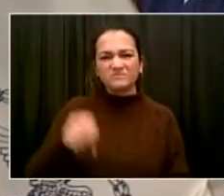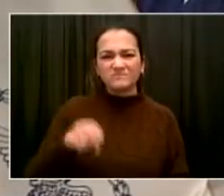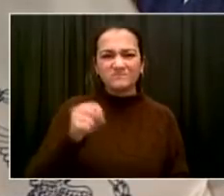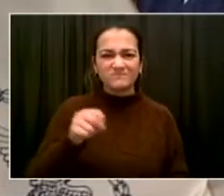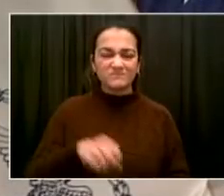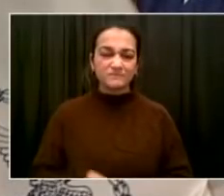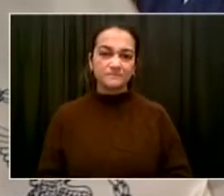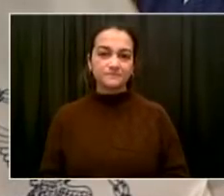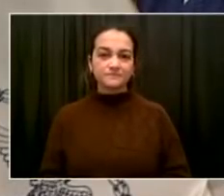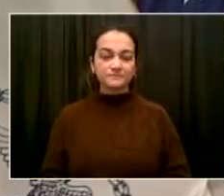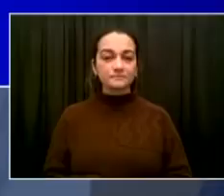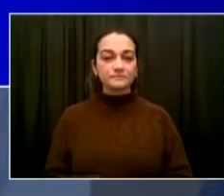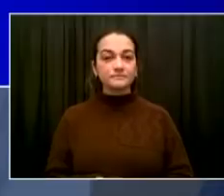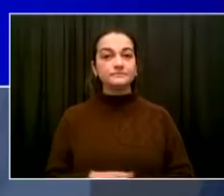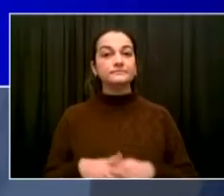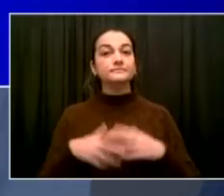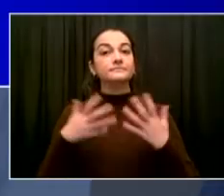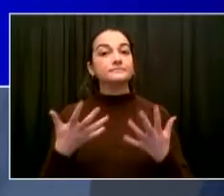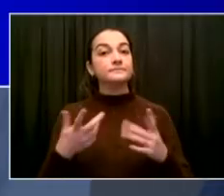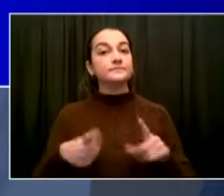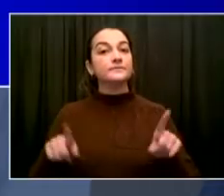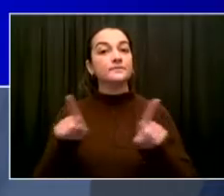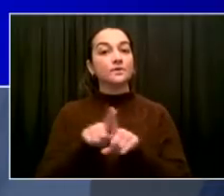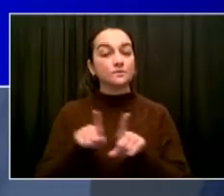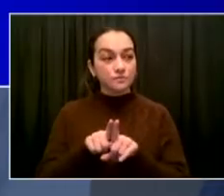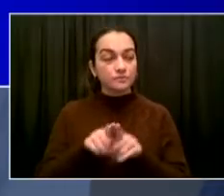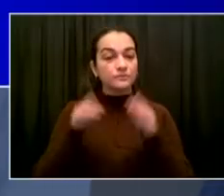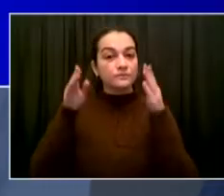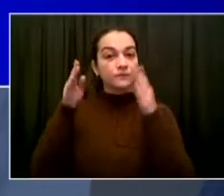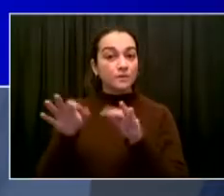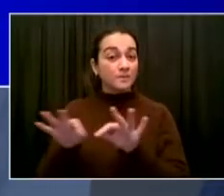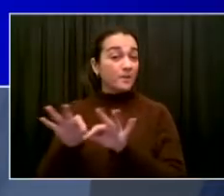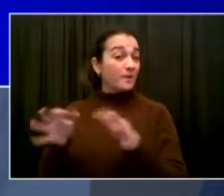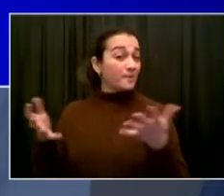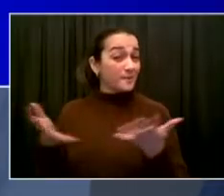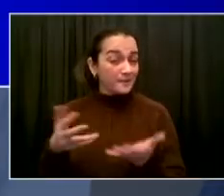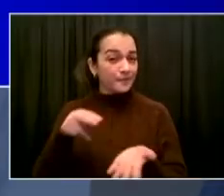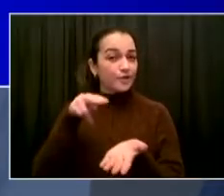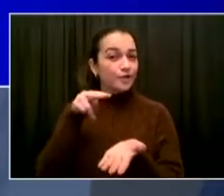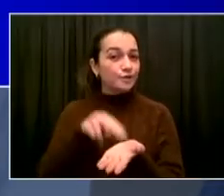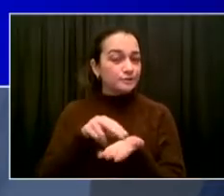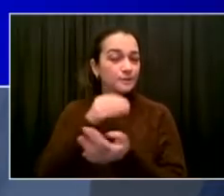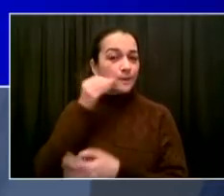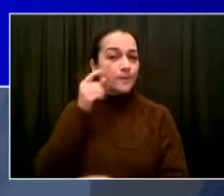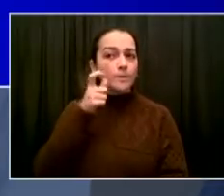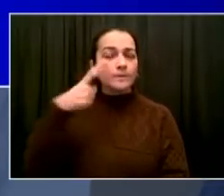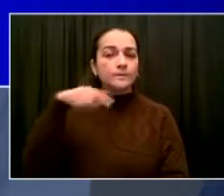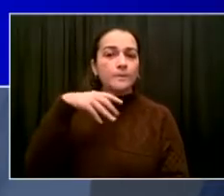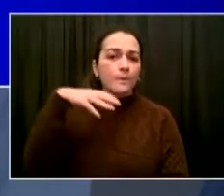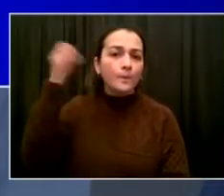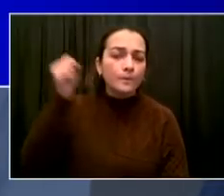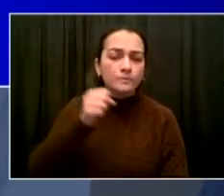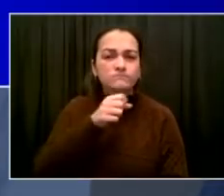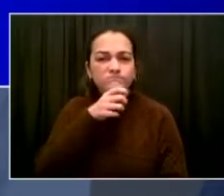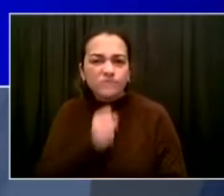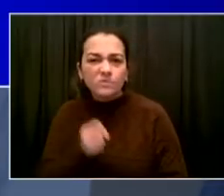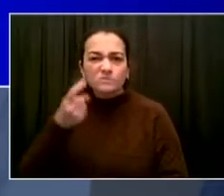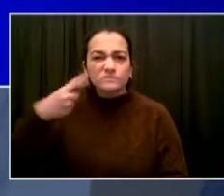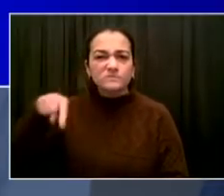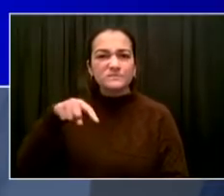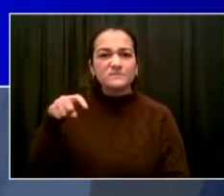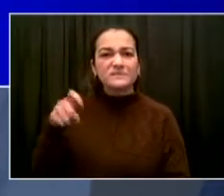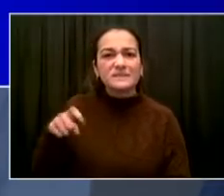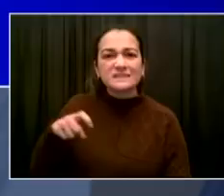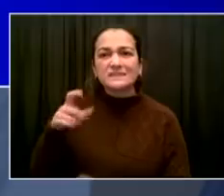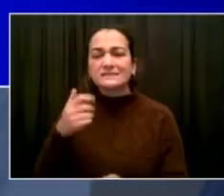doses for nursing home residents and employees all over the 5 boroughs. We're going to focus on kids as well, the